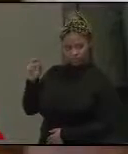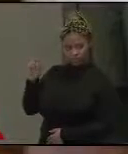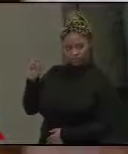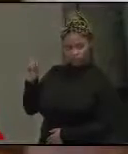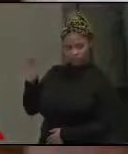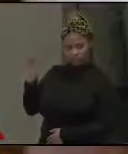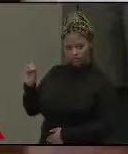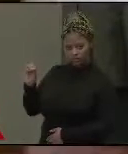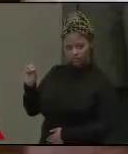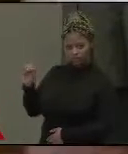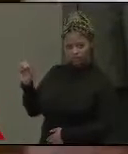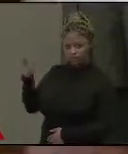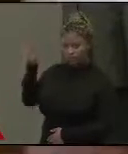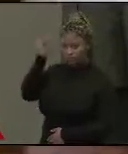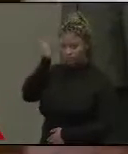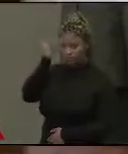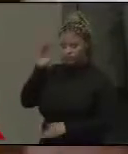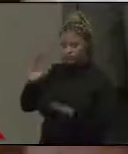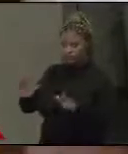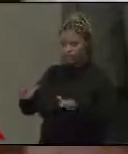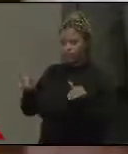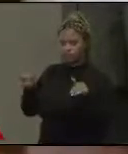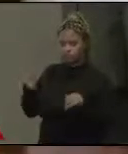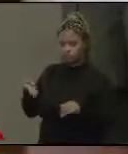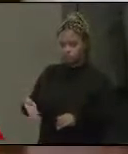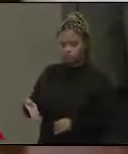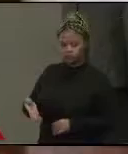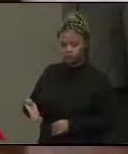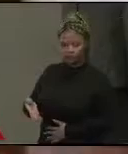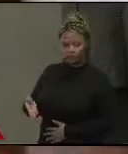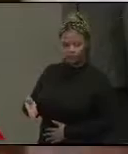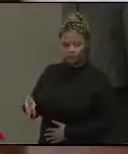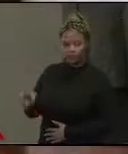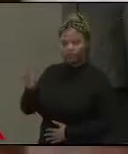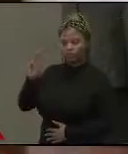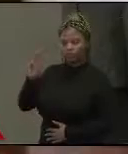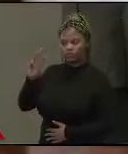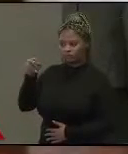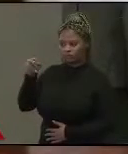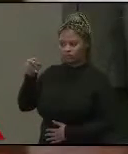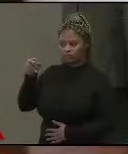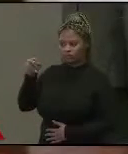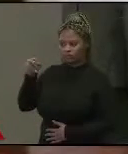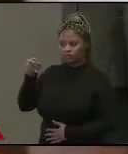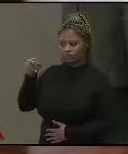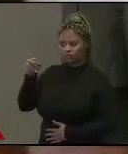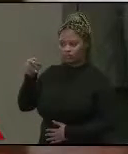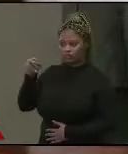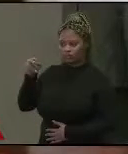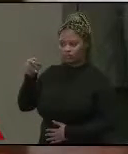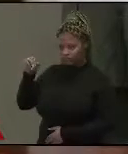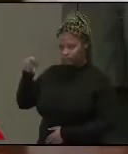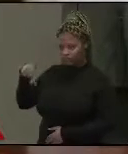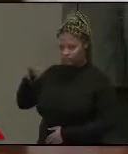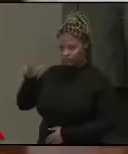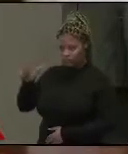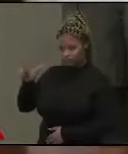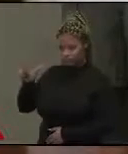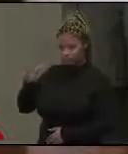Amalungu eParlamente akhoyo, the MPs, the MPLs and all councillors in our midst.